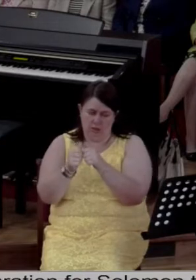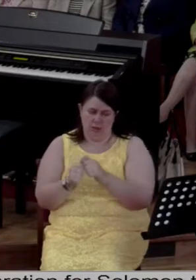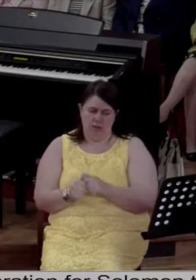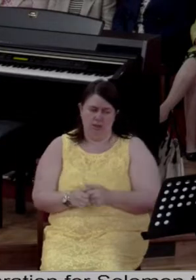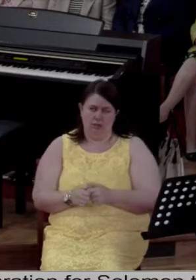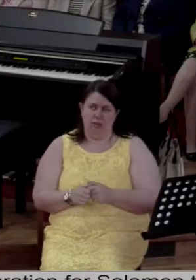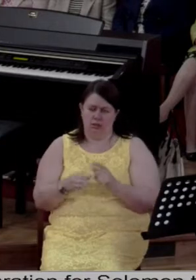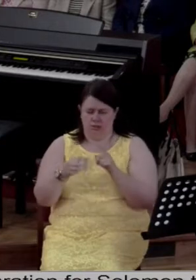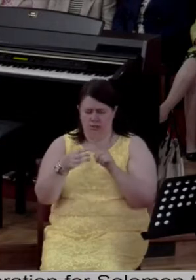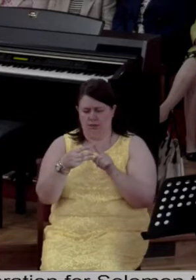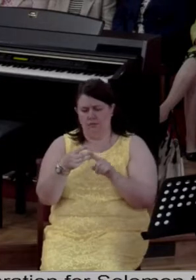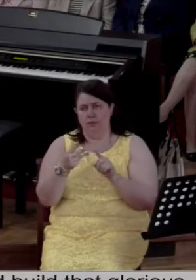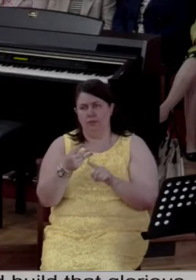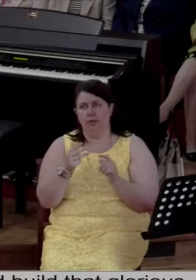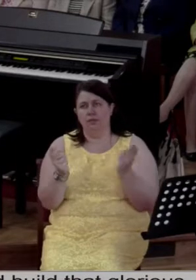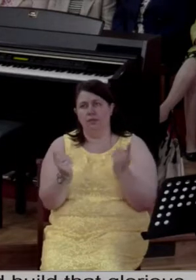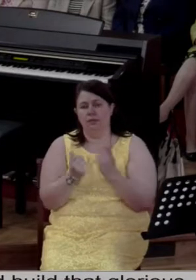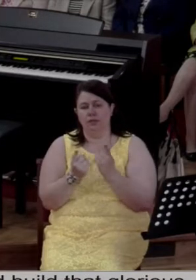There's three things there.